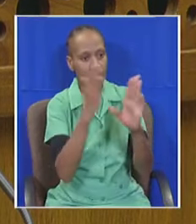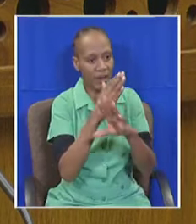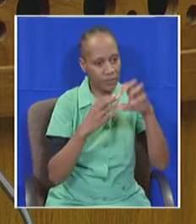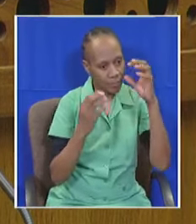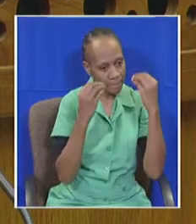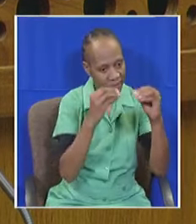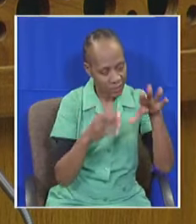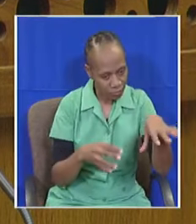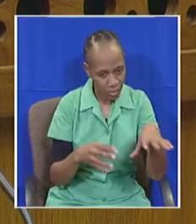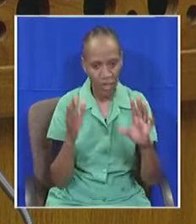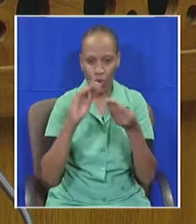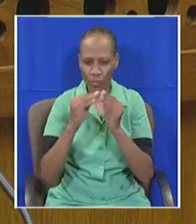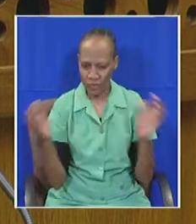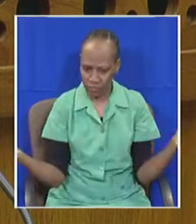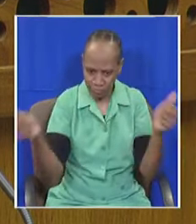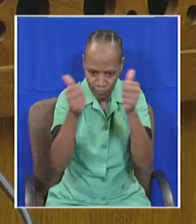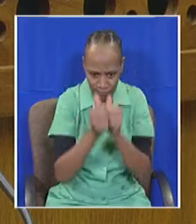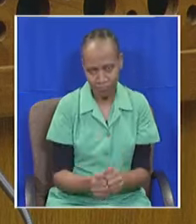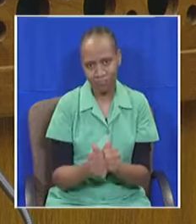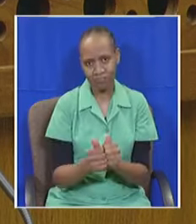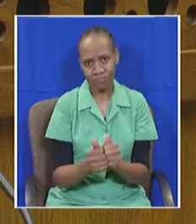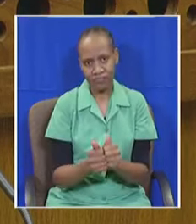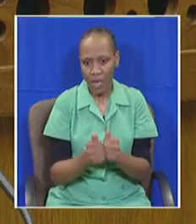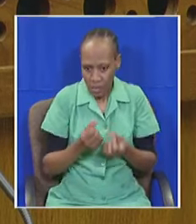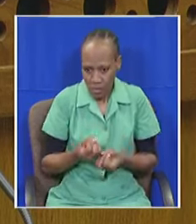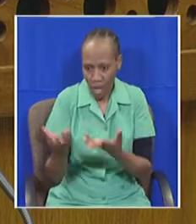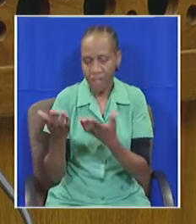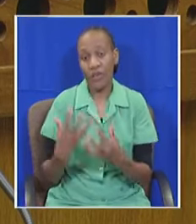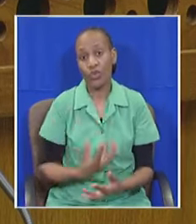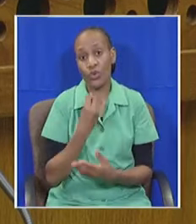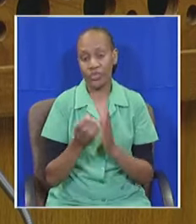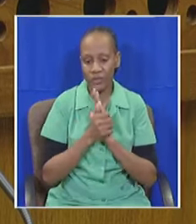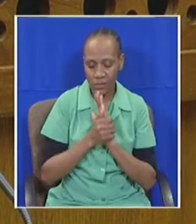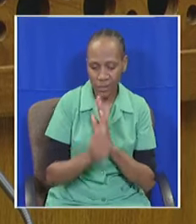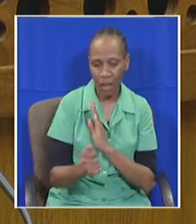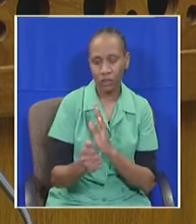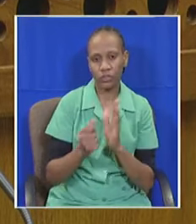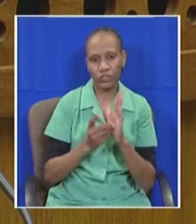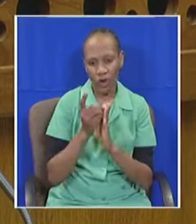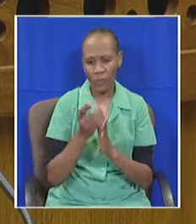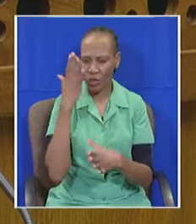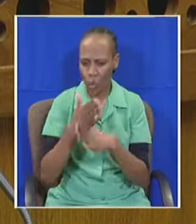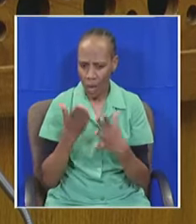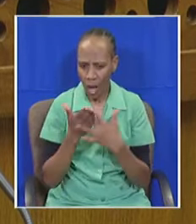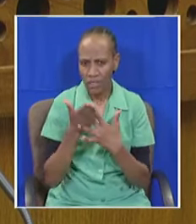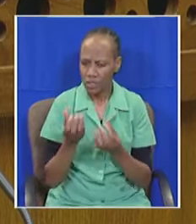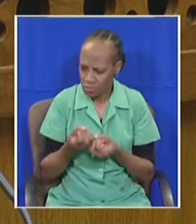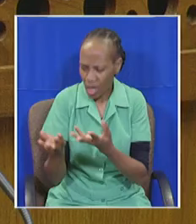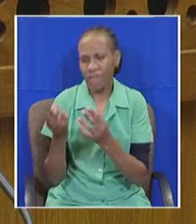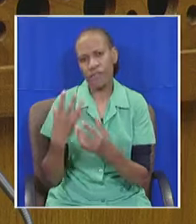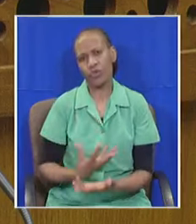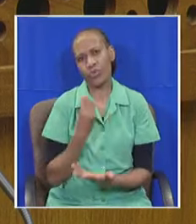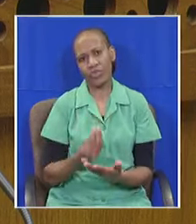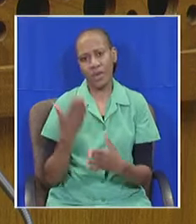and the broader civil society. Giving young people access to skills development programs and jobs remains the priority of